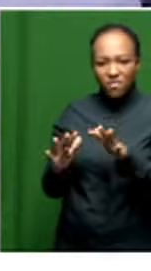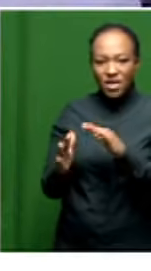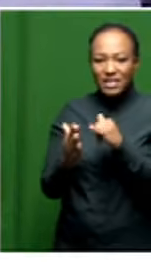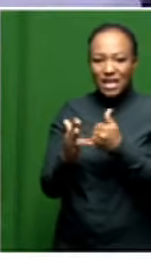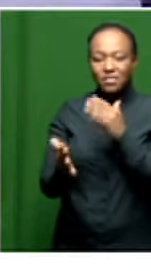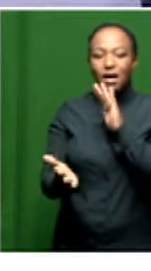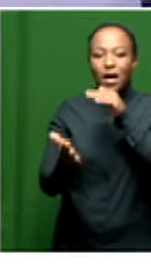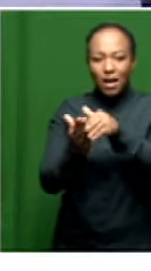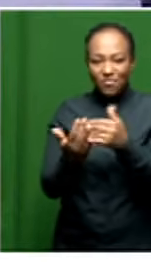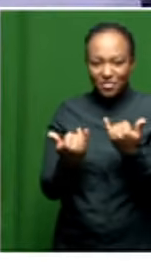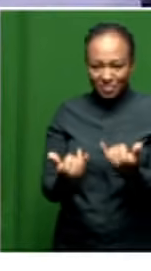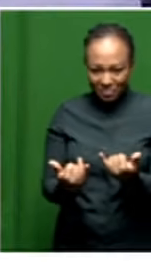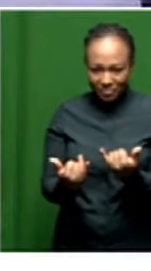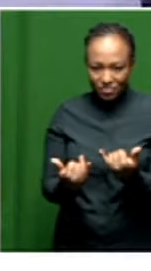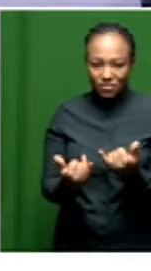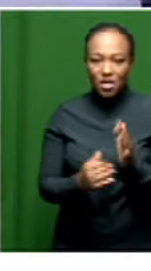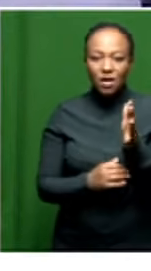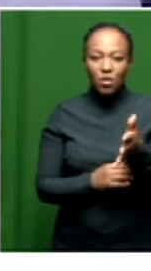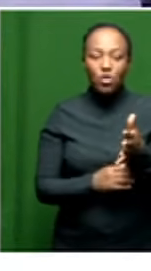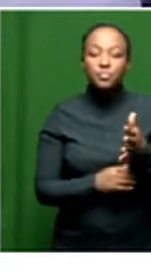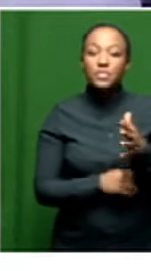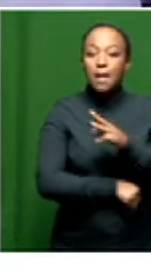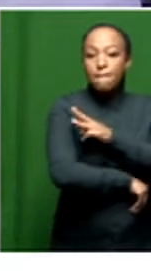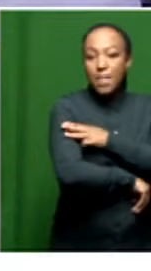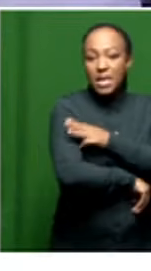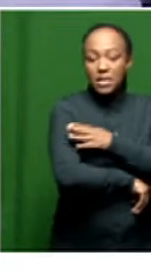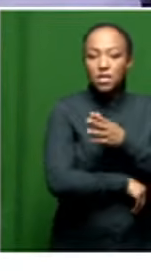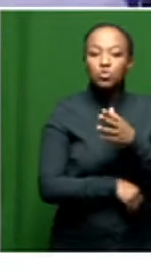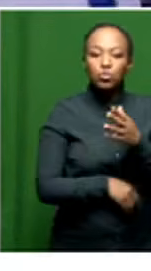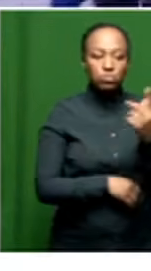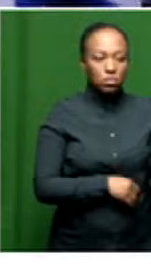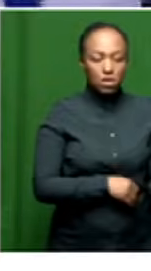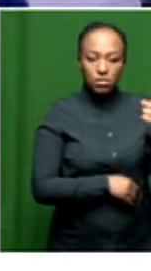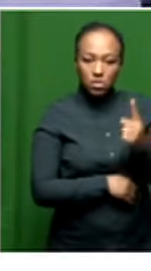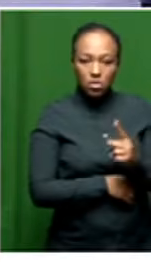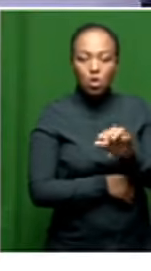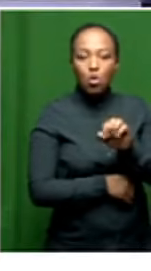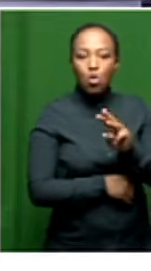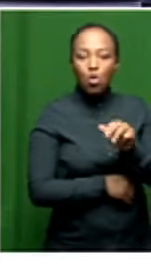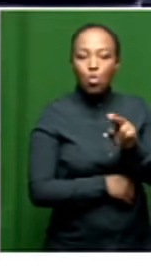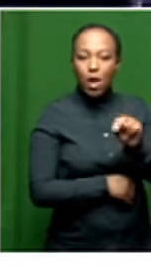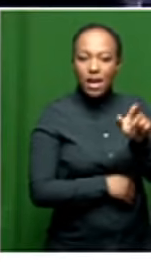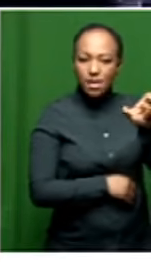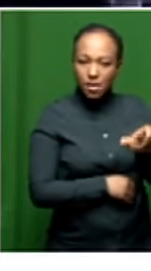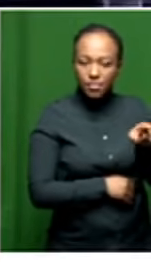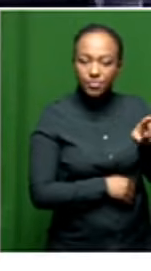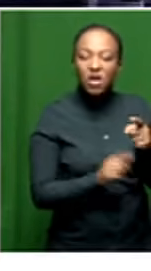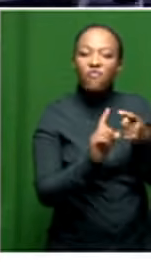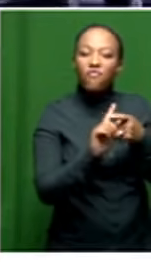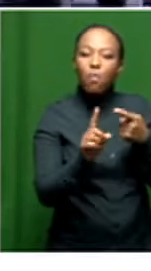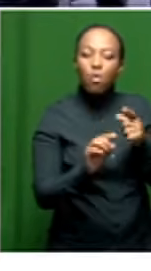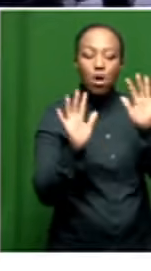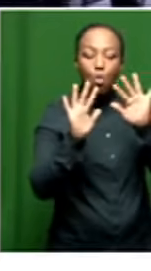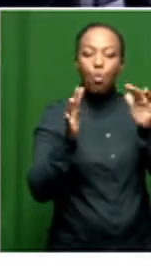arrived here, so I'm going to get my floor manager to actually usher him in. It's Owen Kalua. He is from the World Health